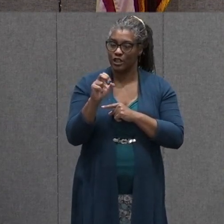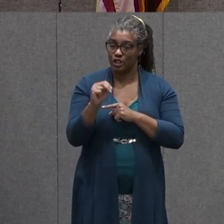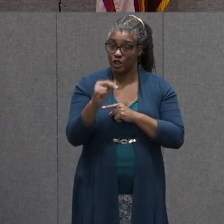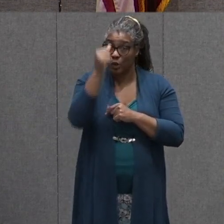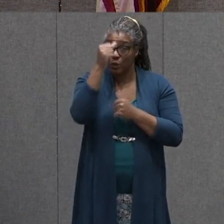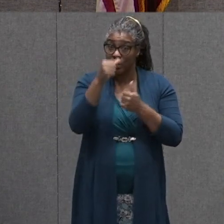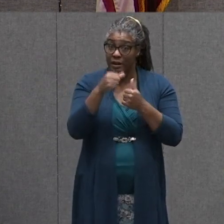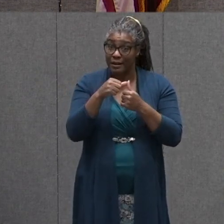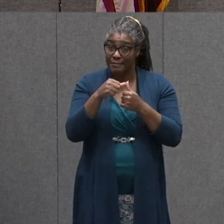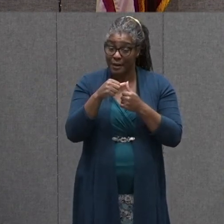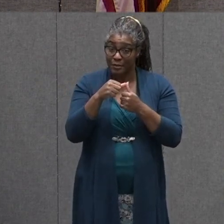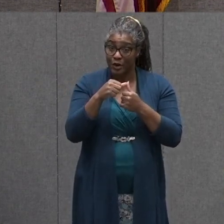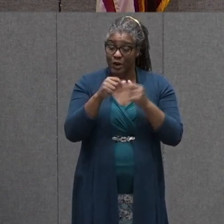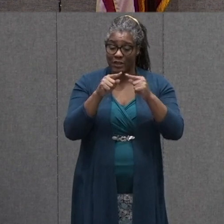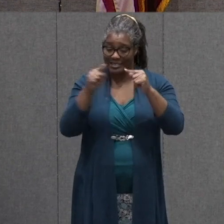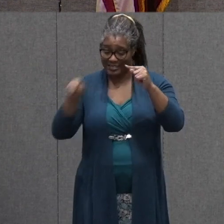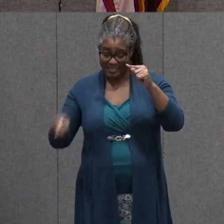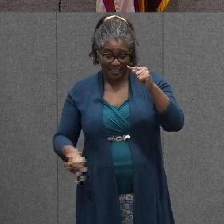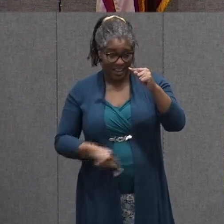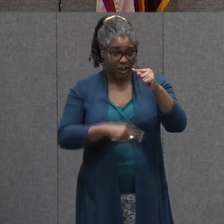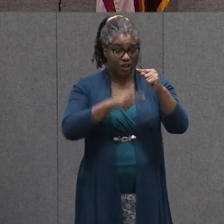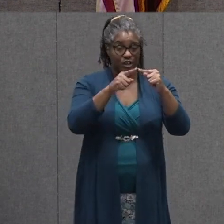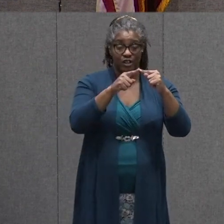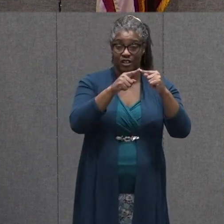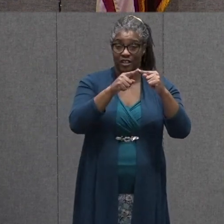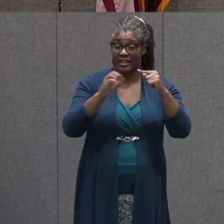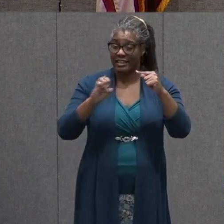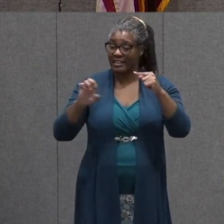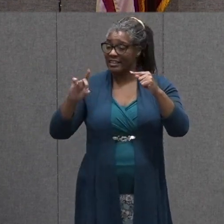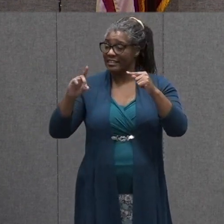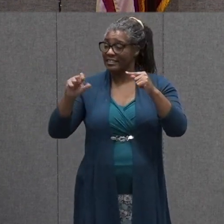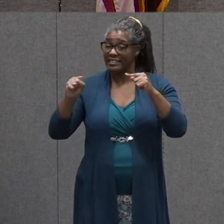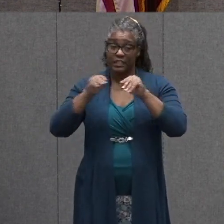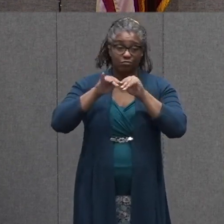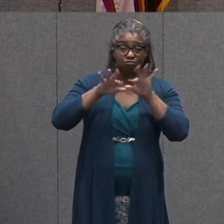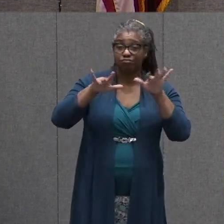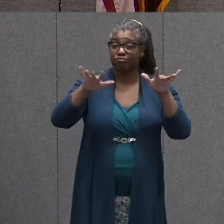want you to think about the fall. What happens in the fall?